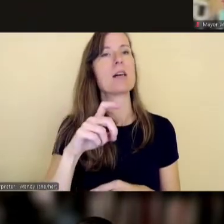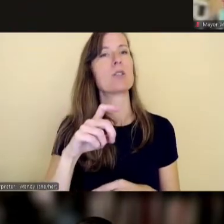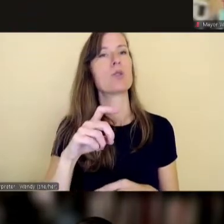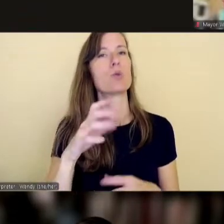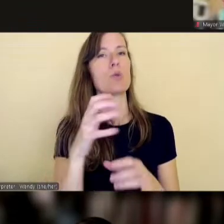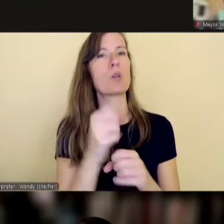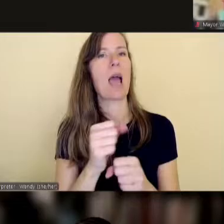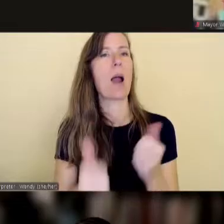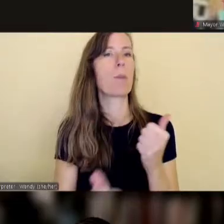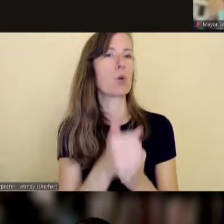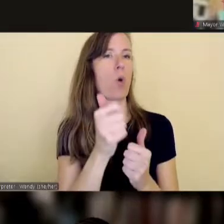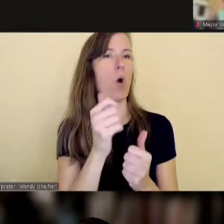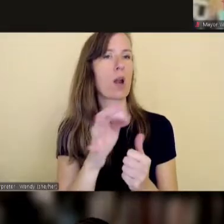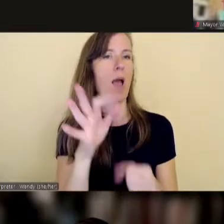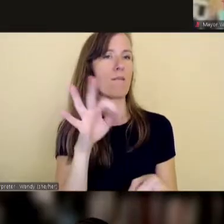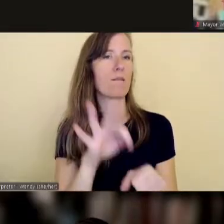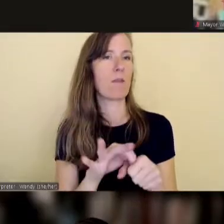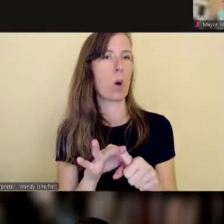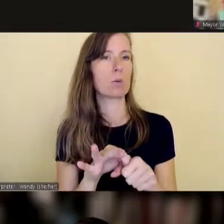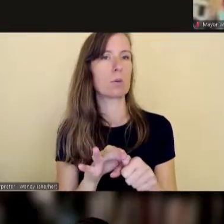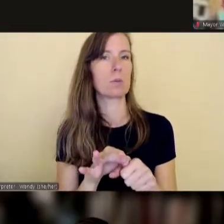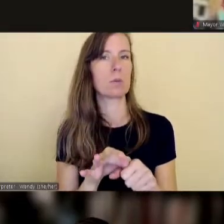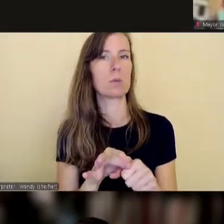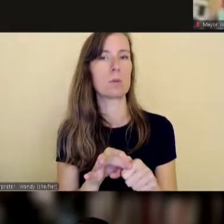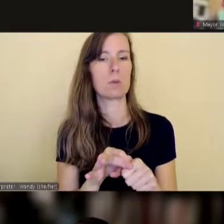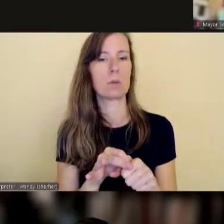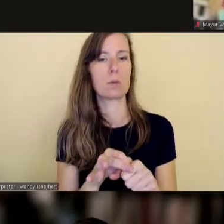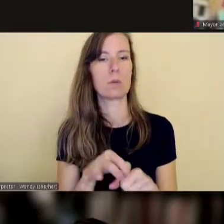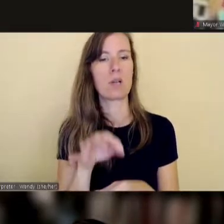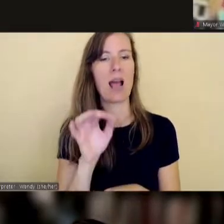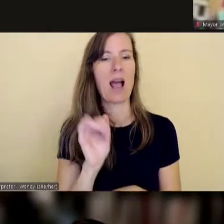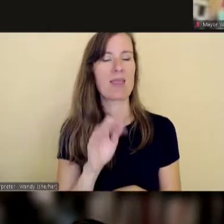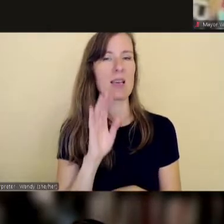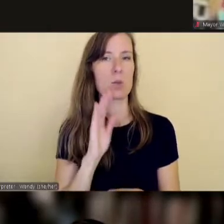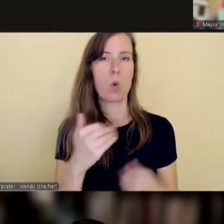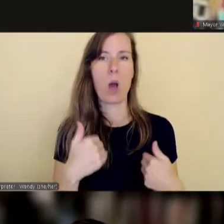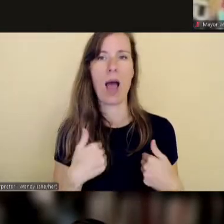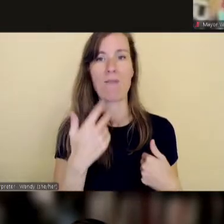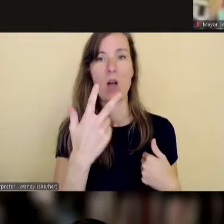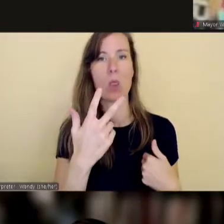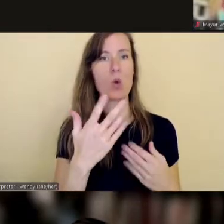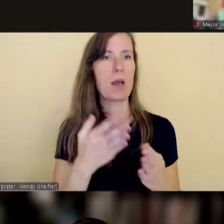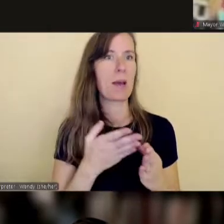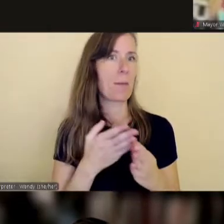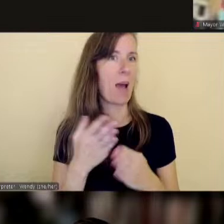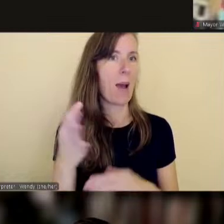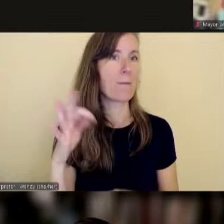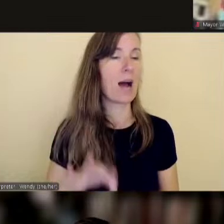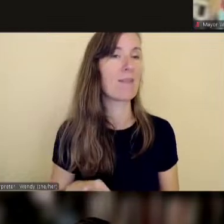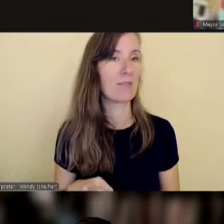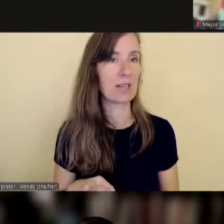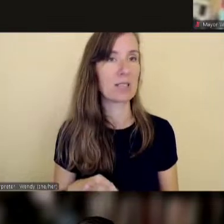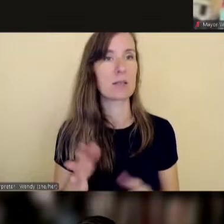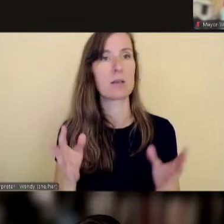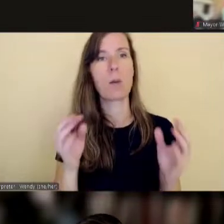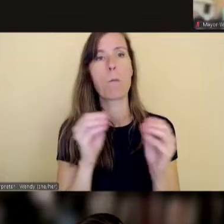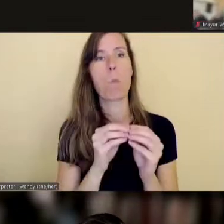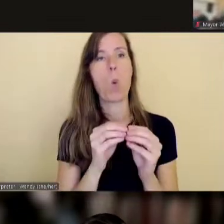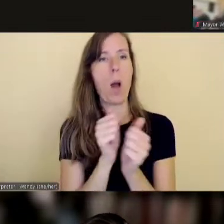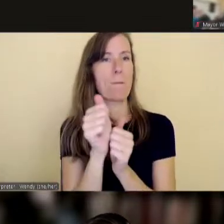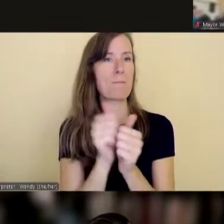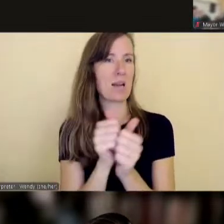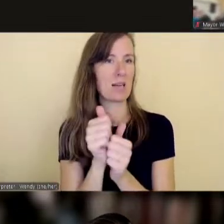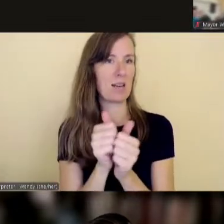And this is just going to bring 3 main benefits: just a more competitive atmosphere,